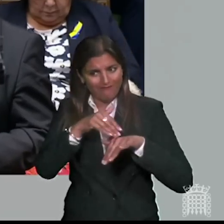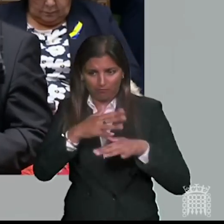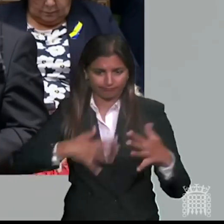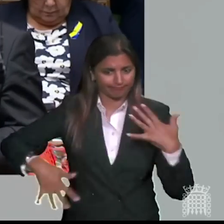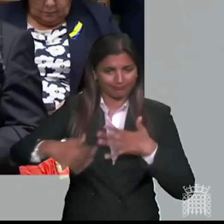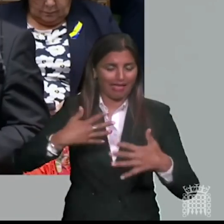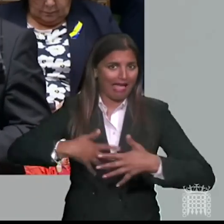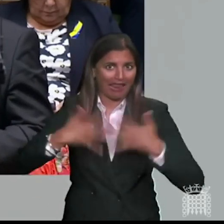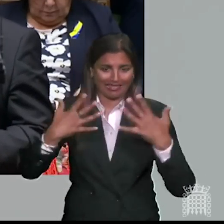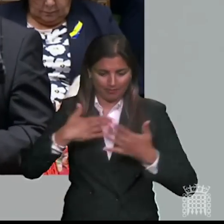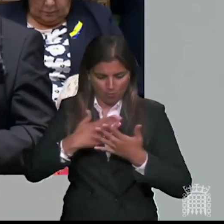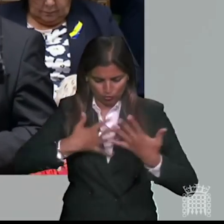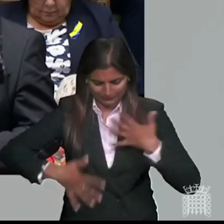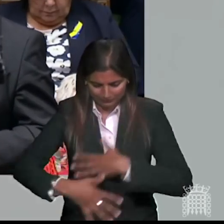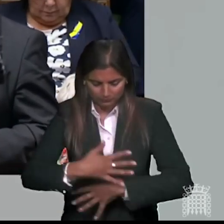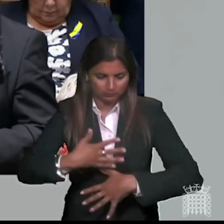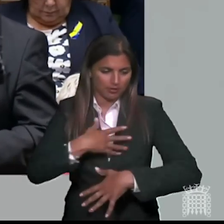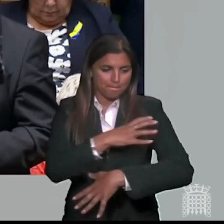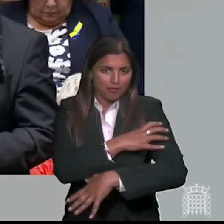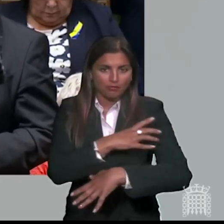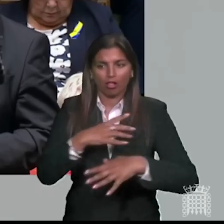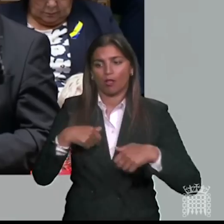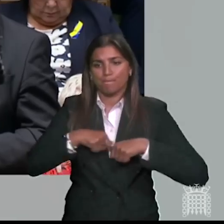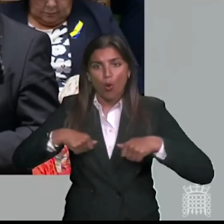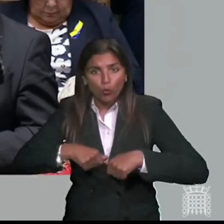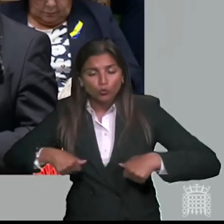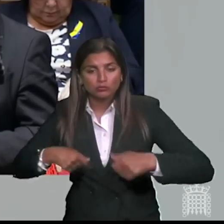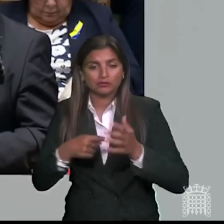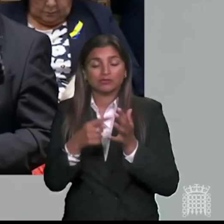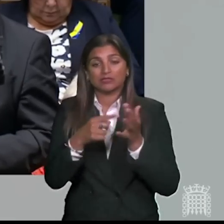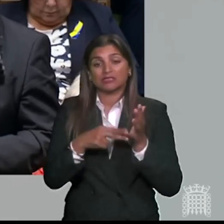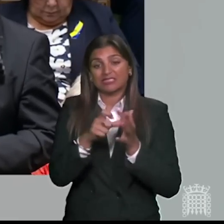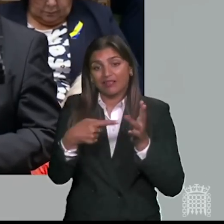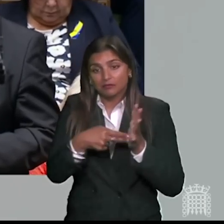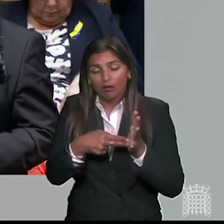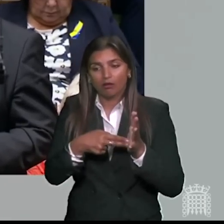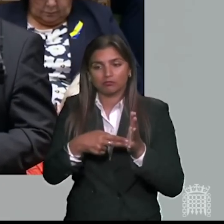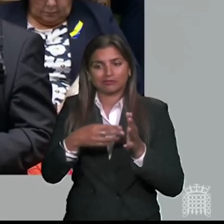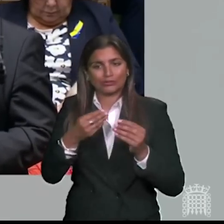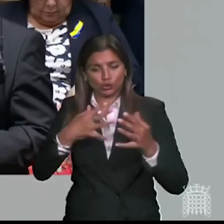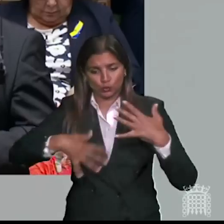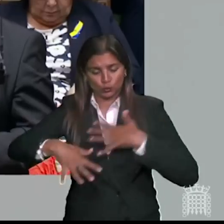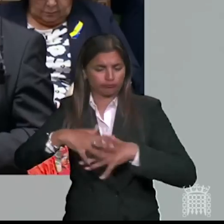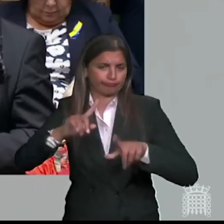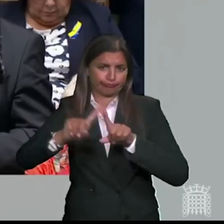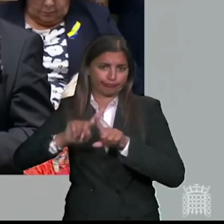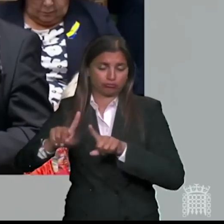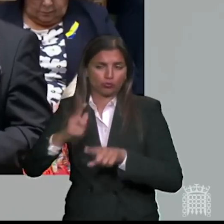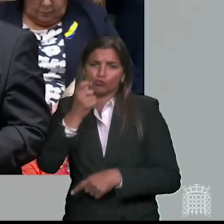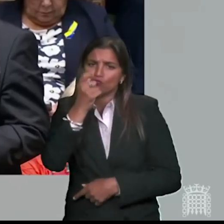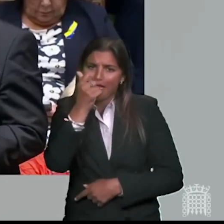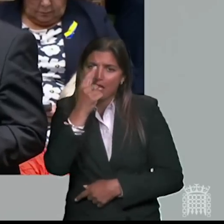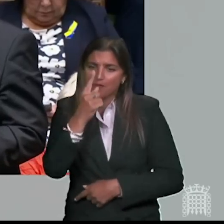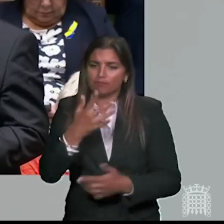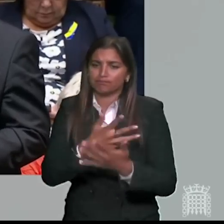including muscles, bones, tendons, blood vessels and fatty tissues. Sarcoma is rare. 15 people diagnosed every day in the